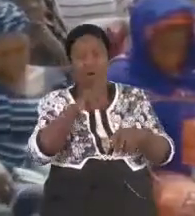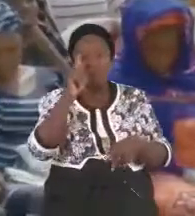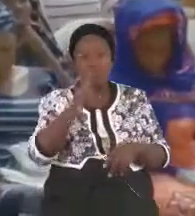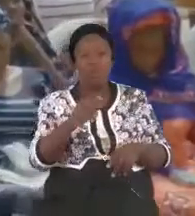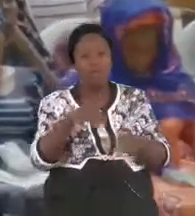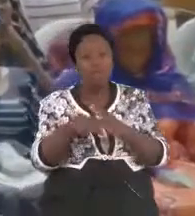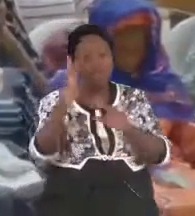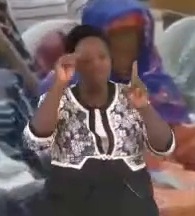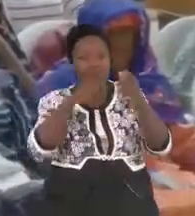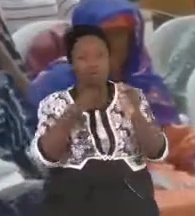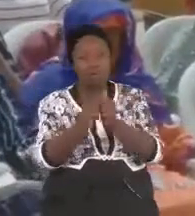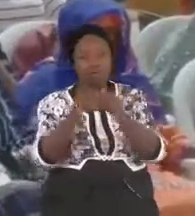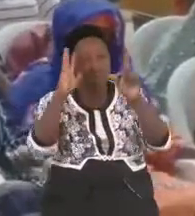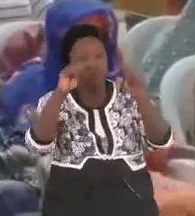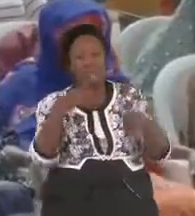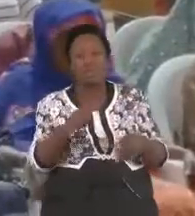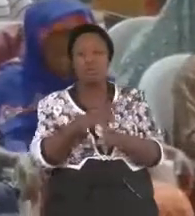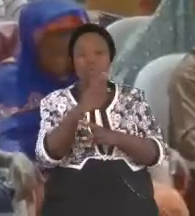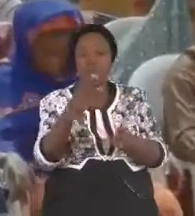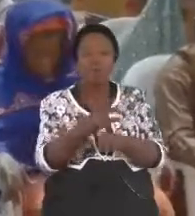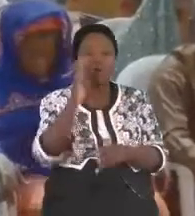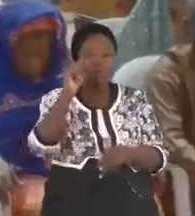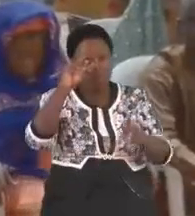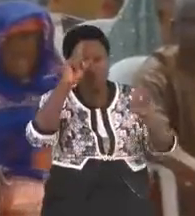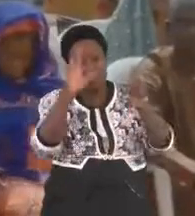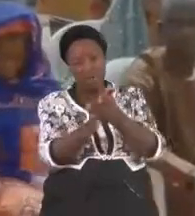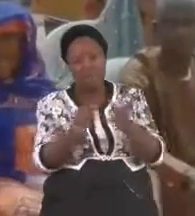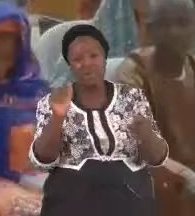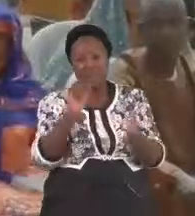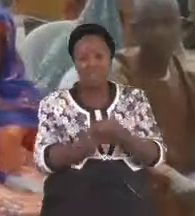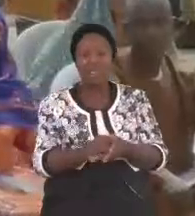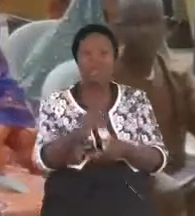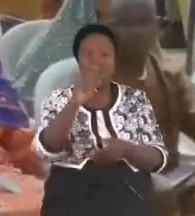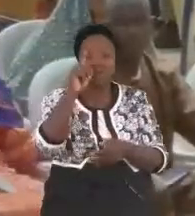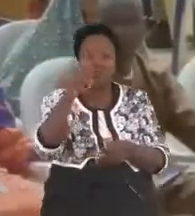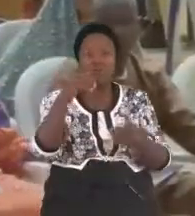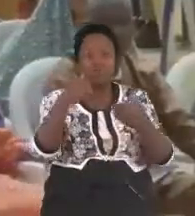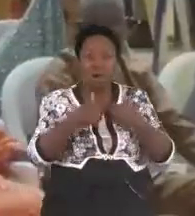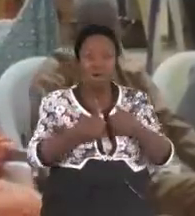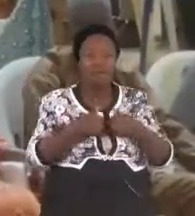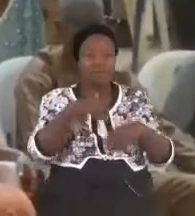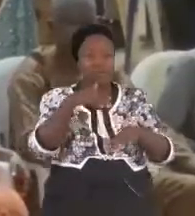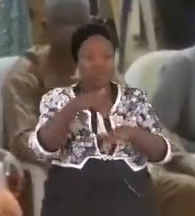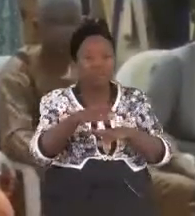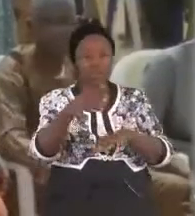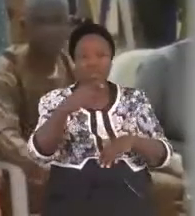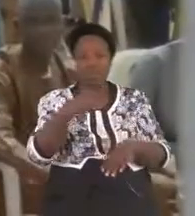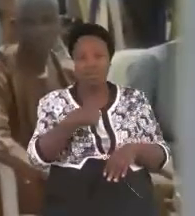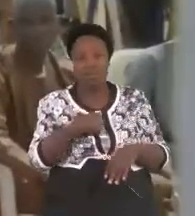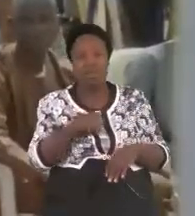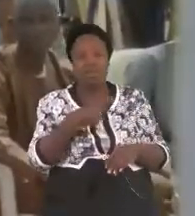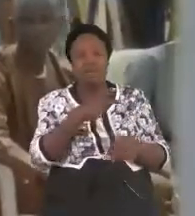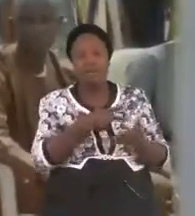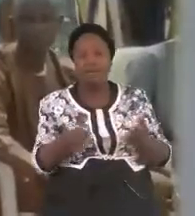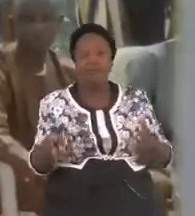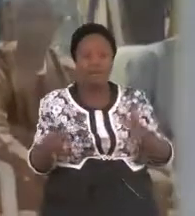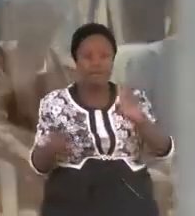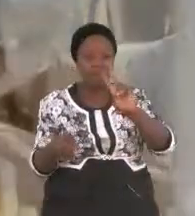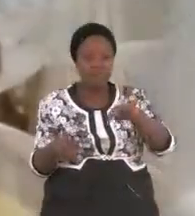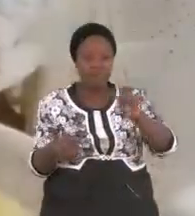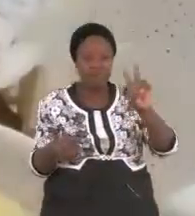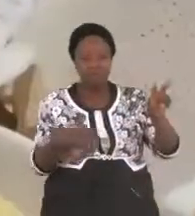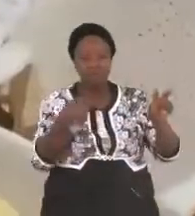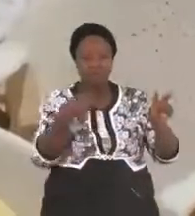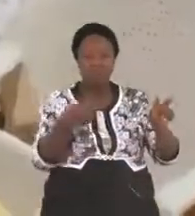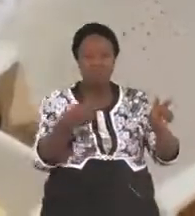world will believe that thou hast sent me. In verse 22, he tells us, it